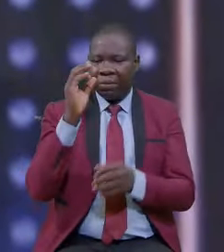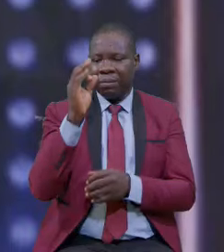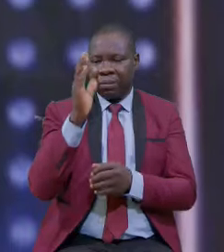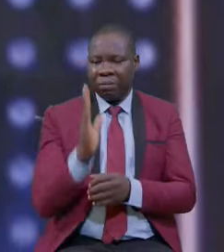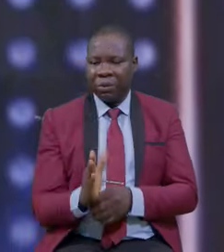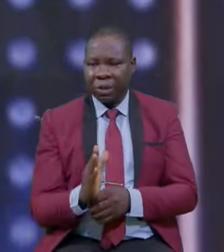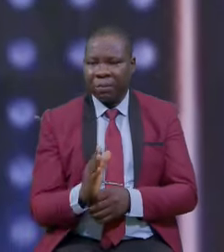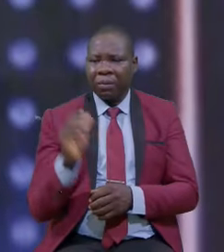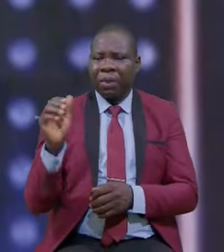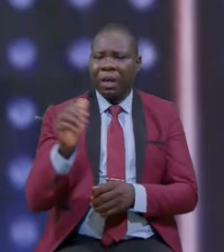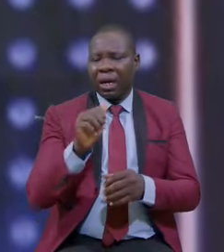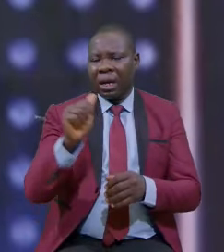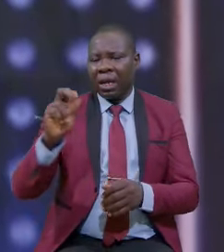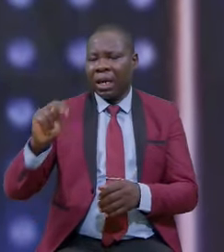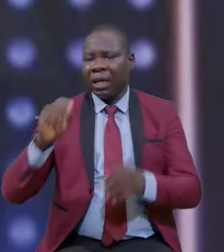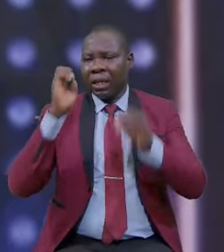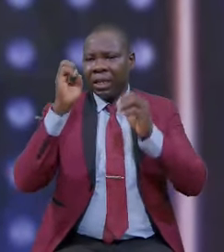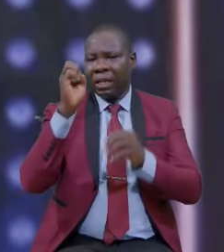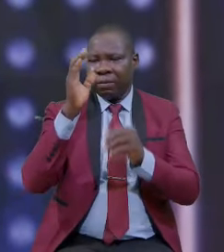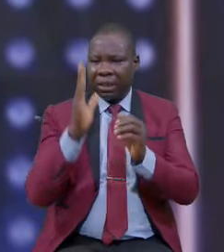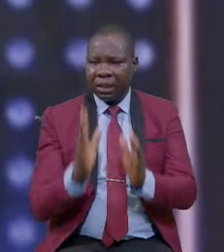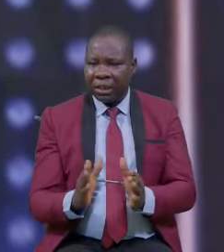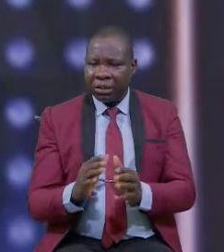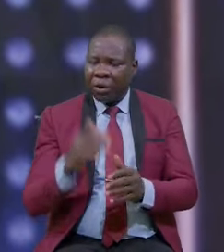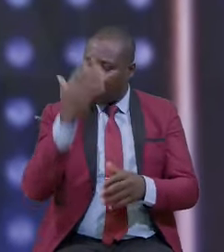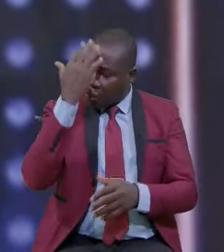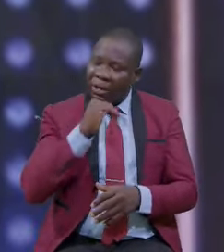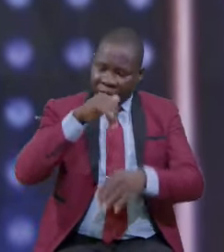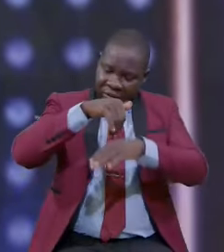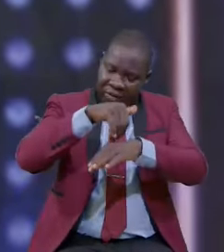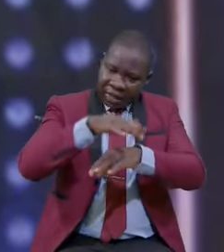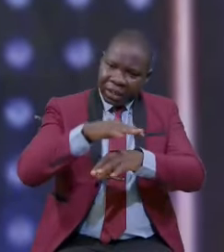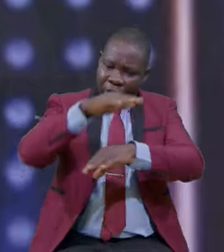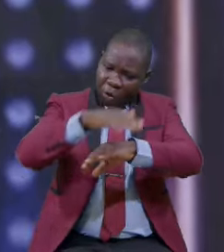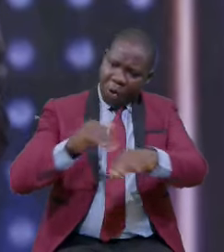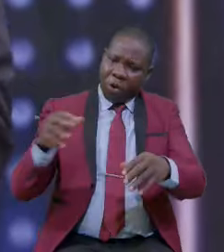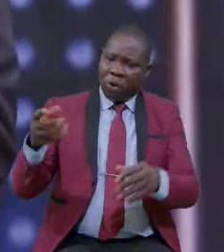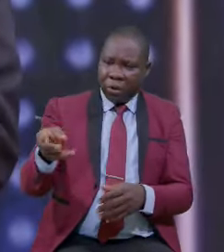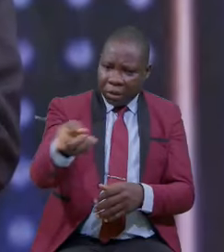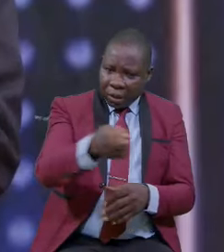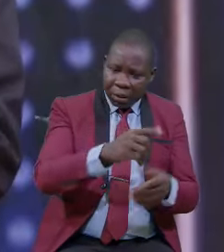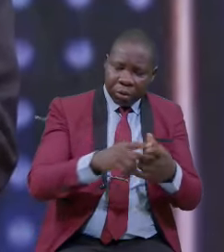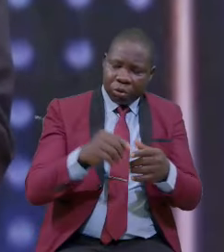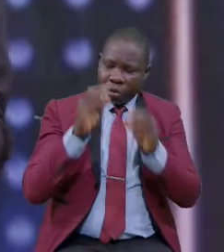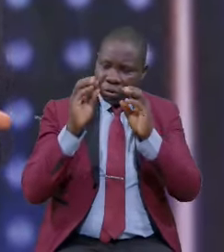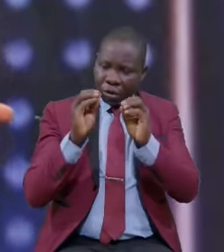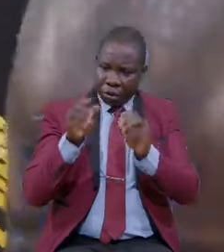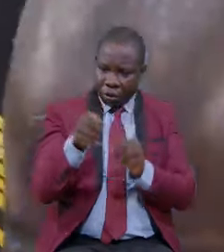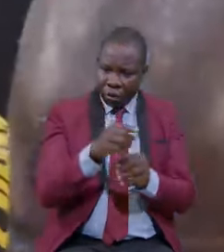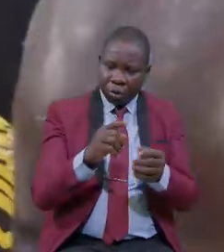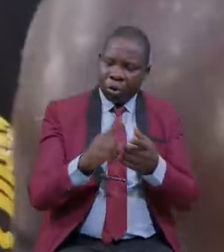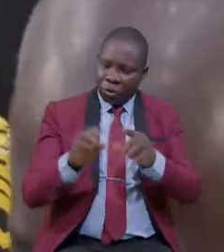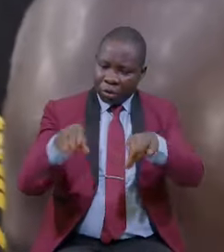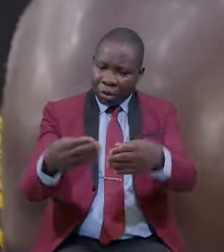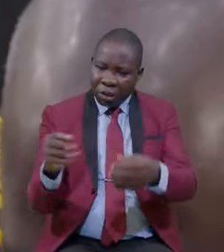before leaving out, that he may dip the tip of his finger in water and cool my tongue, for